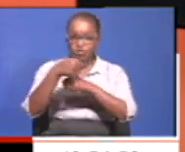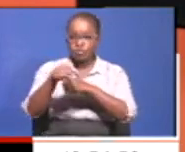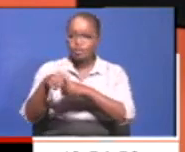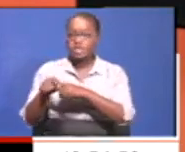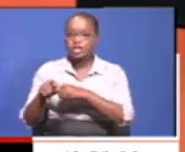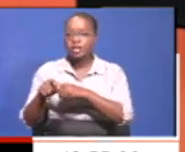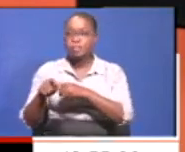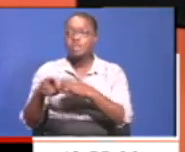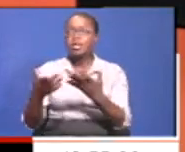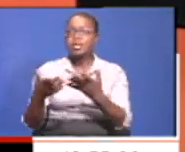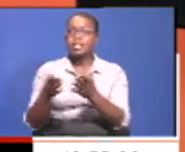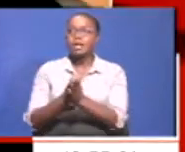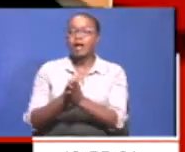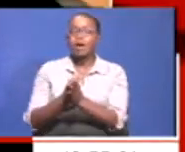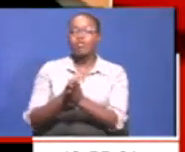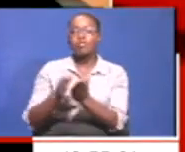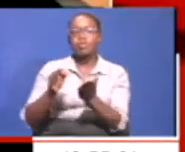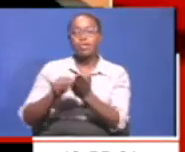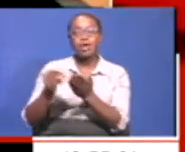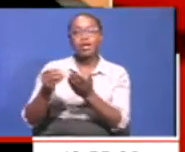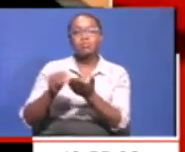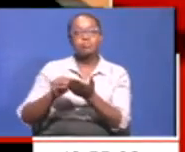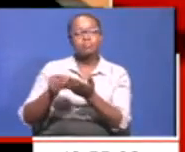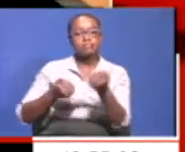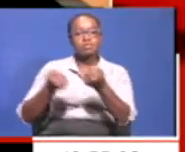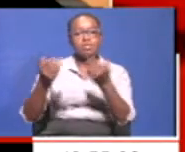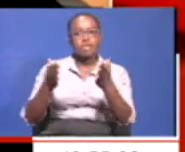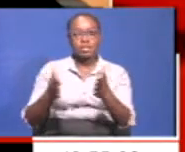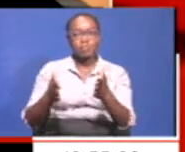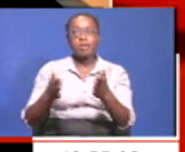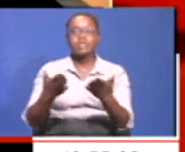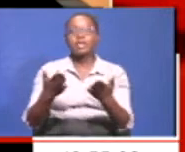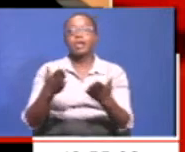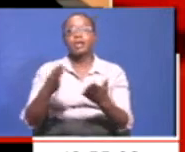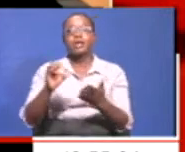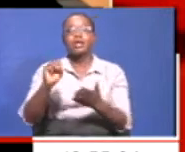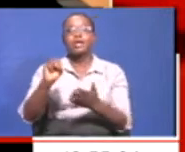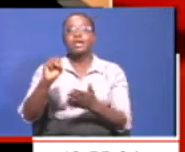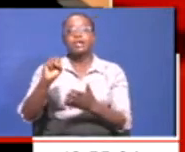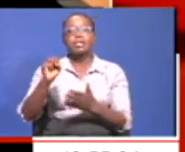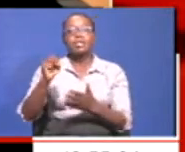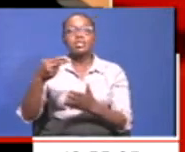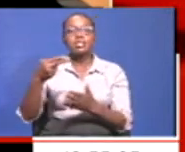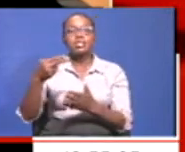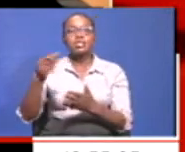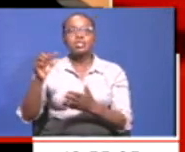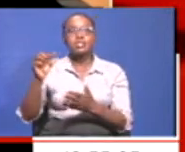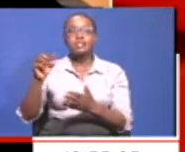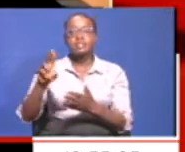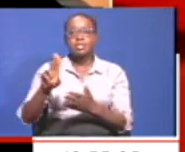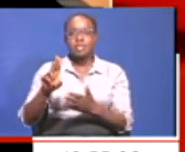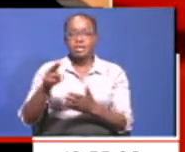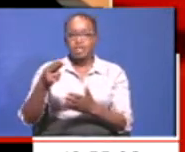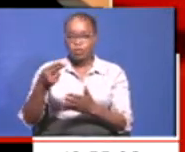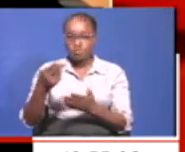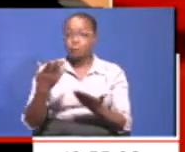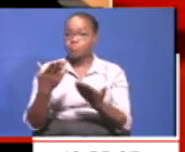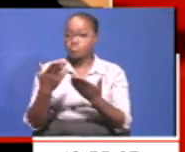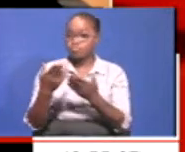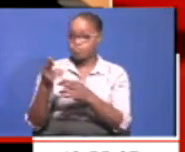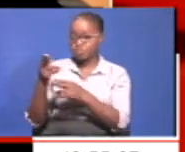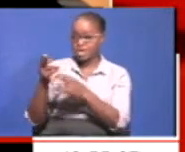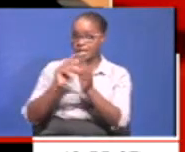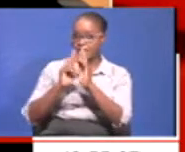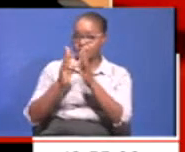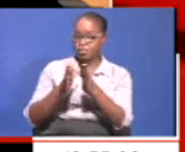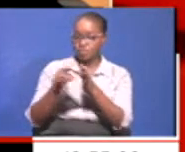Rally Club, Pauline Sheghu. You know her as one of our news anchors, Diraya Magwiji, that is where she is. And she is going to